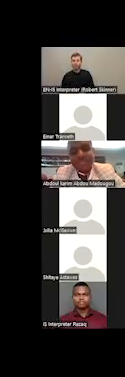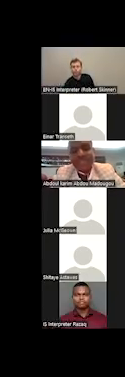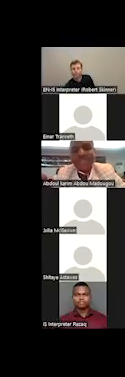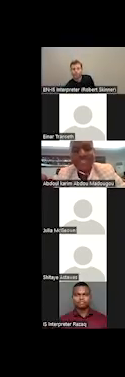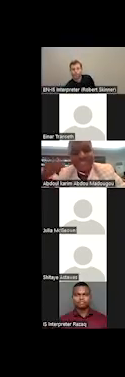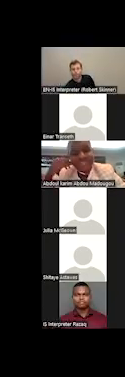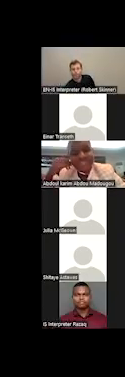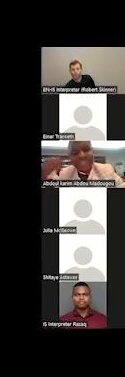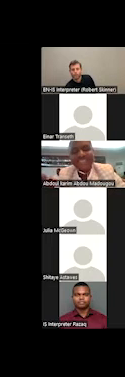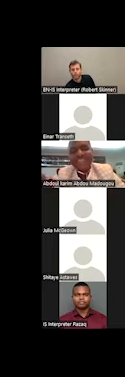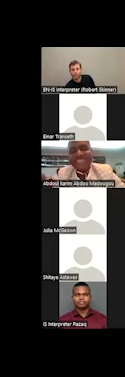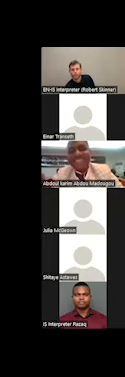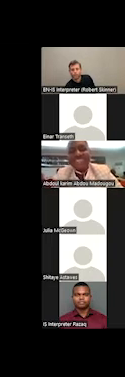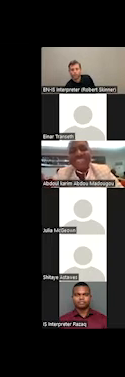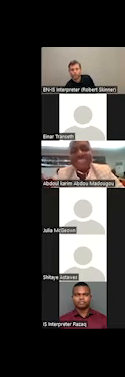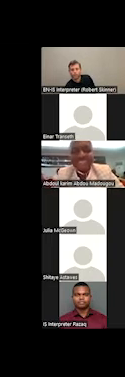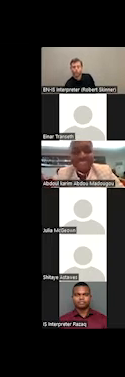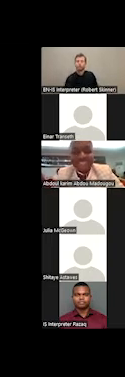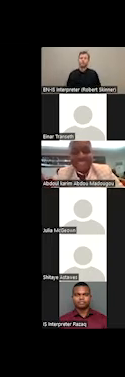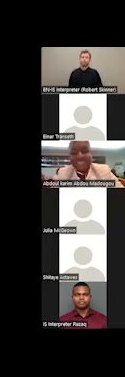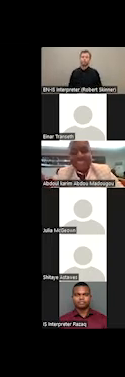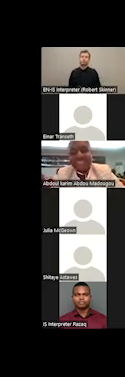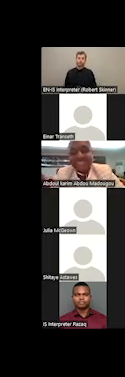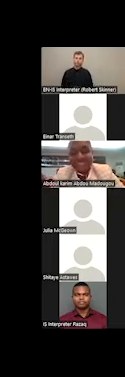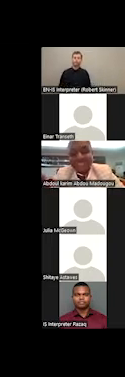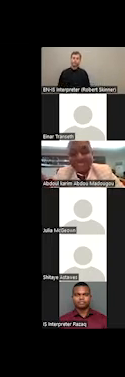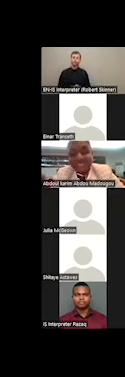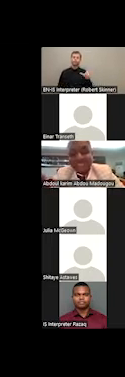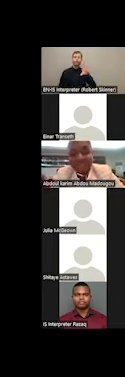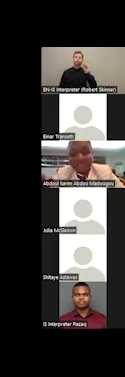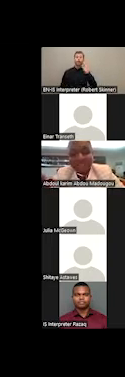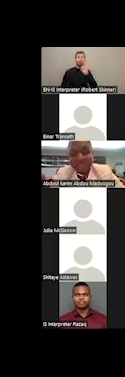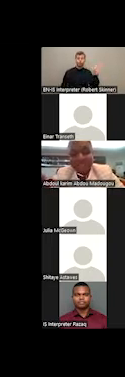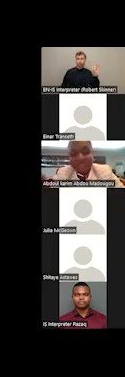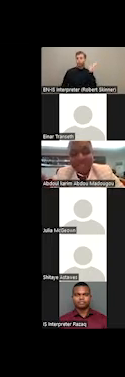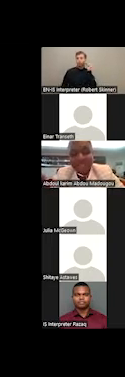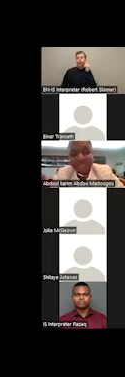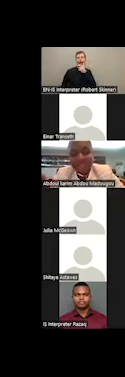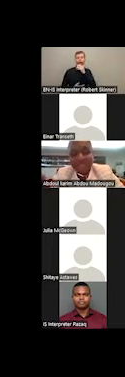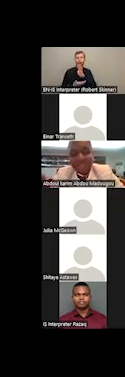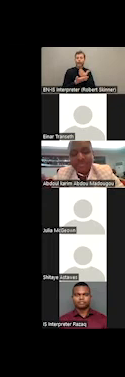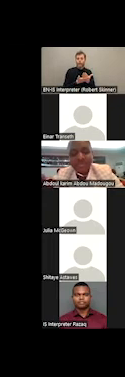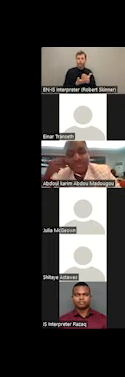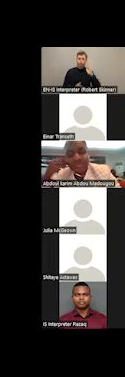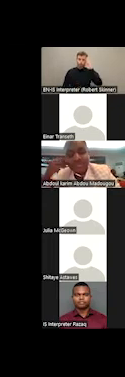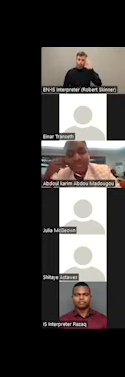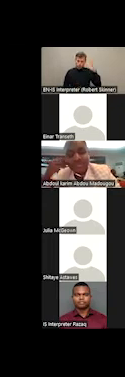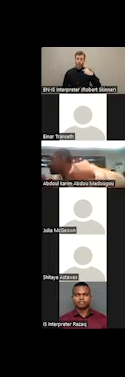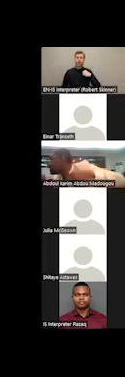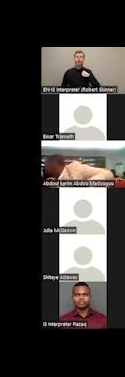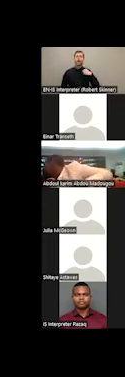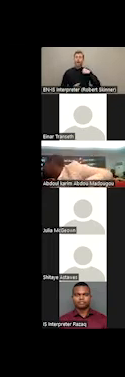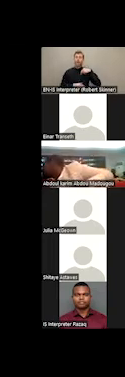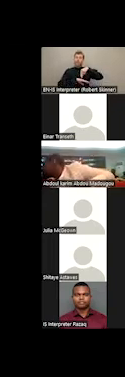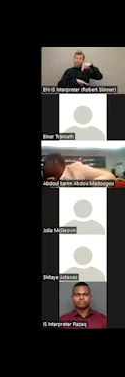Bonsoir, je m'appelle Abdul Good evening. My name is Abdul Karim Abdul Magodo. I'm from Niger. I'm a blind